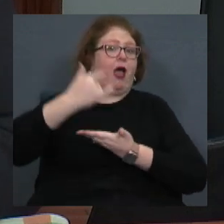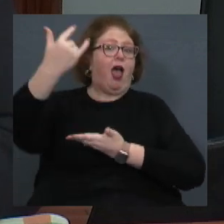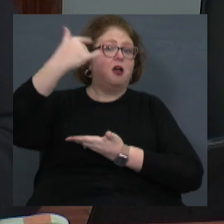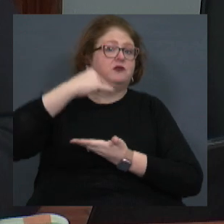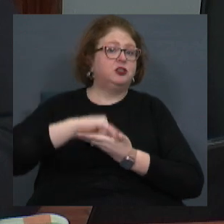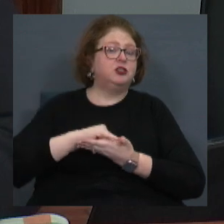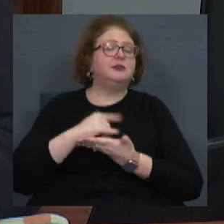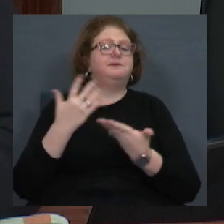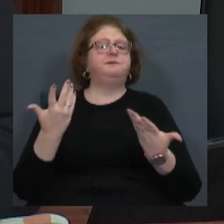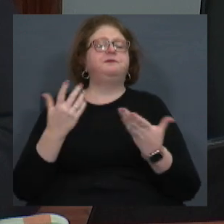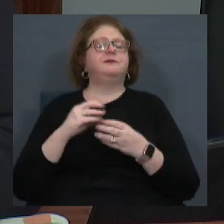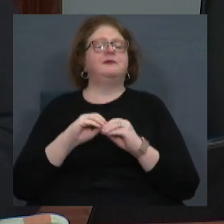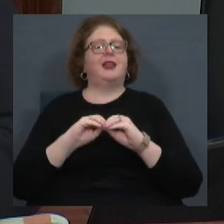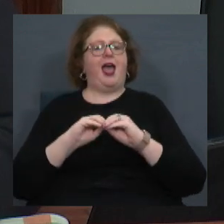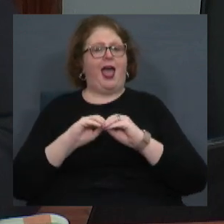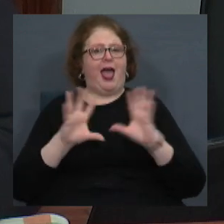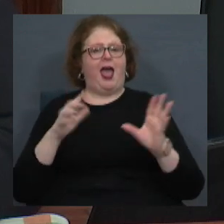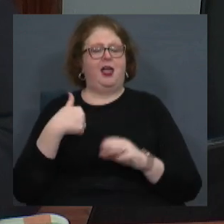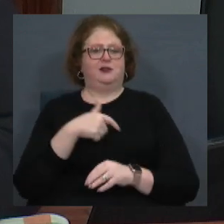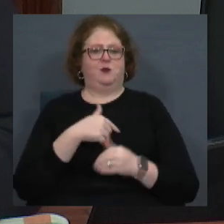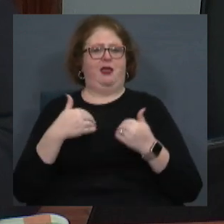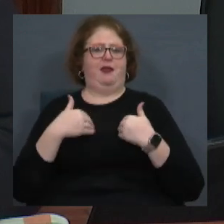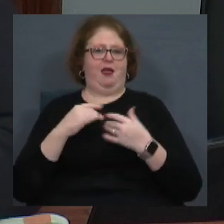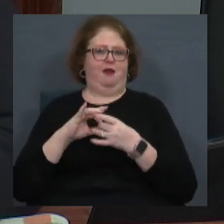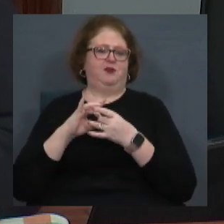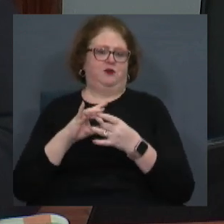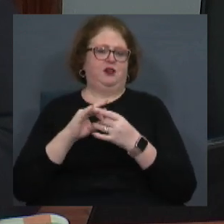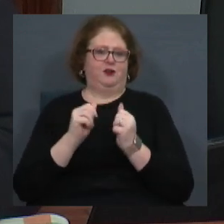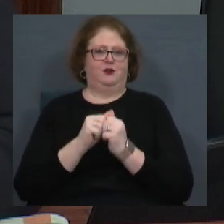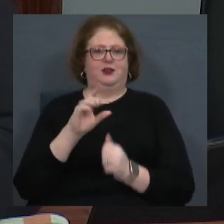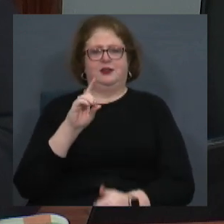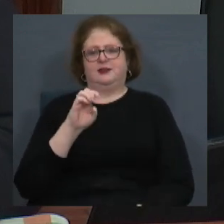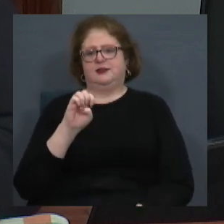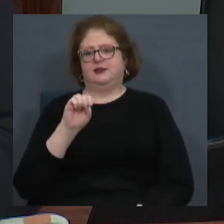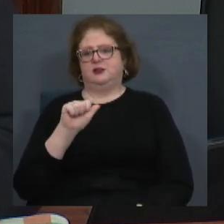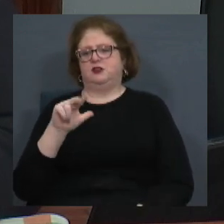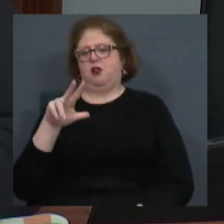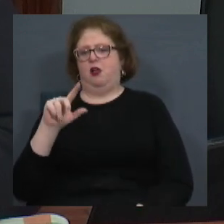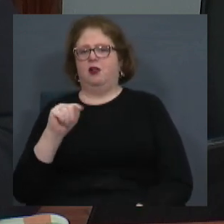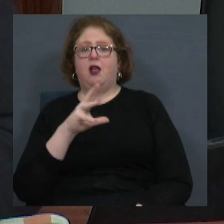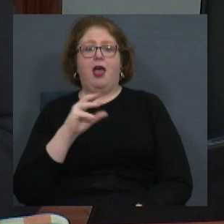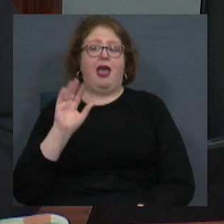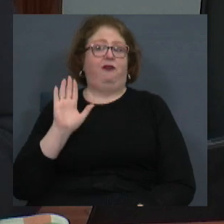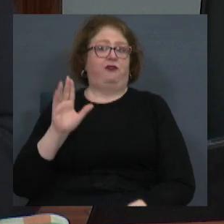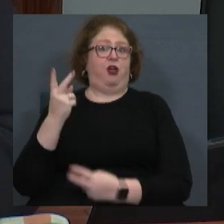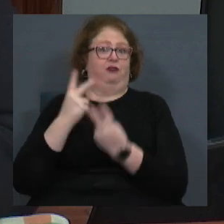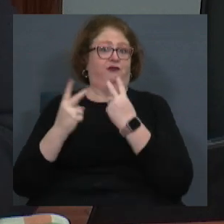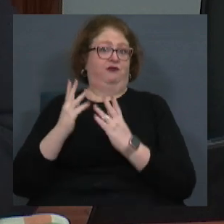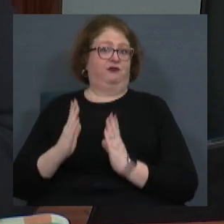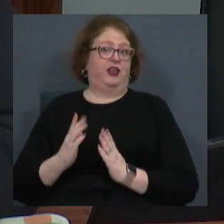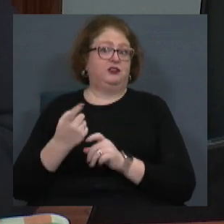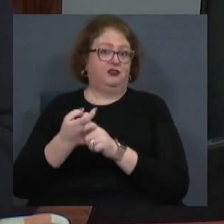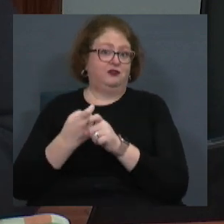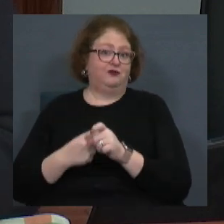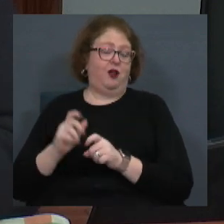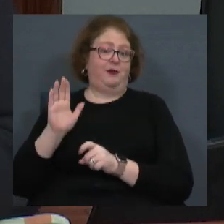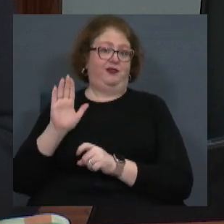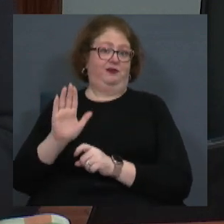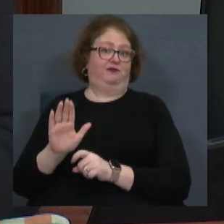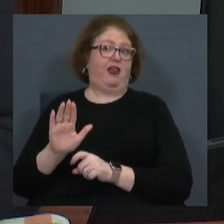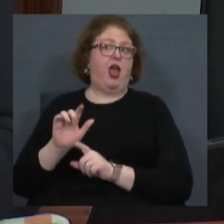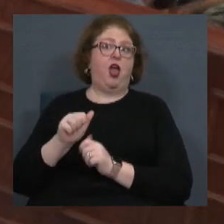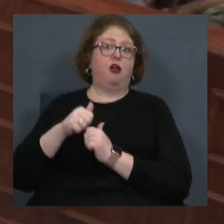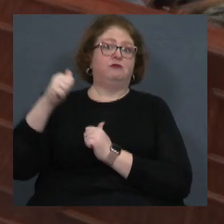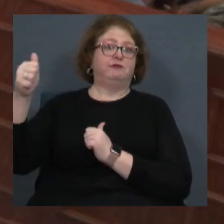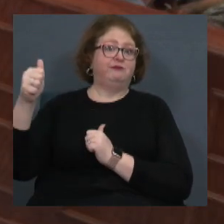a relationship with DeSoto and the visitors that come from there. So I was just curious about that. Yeah,